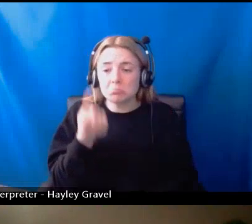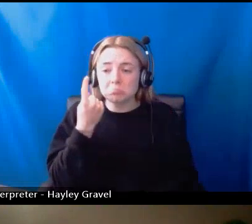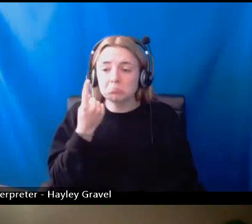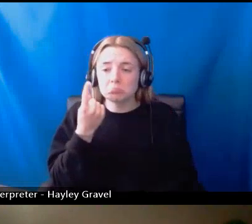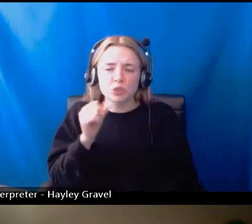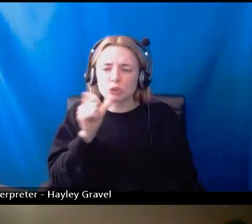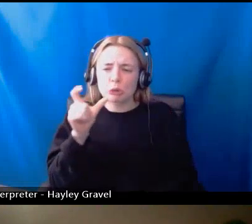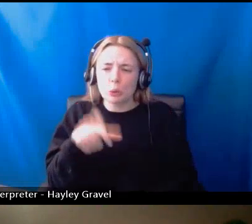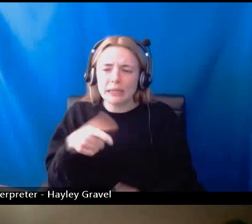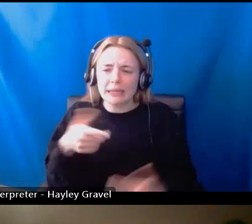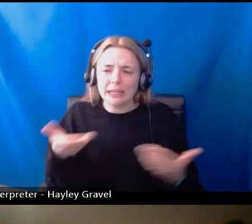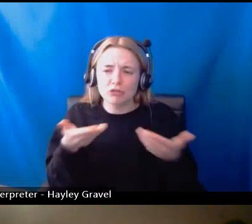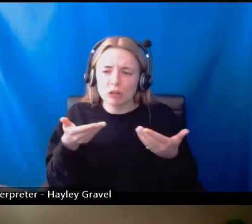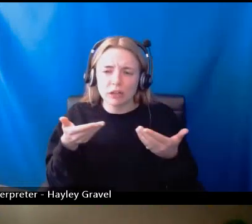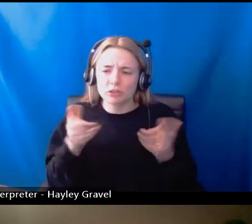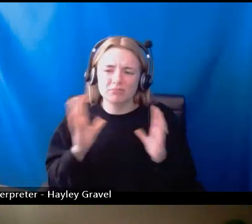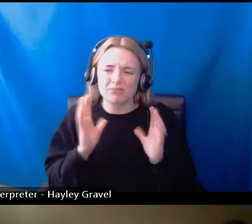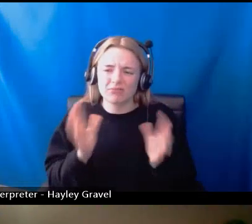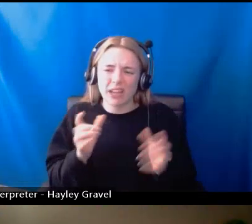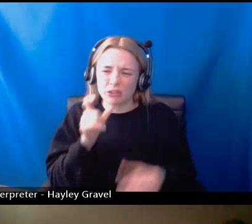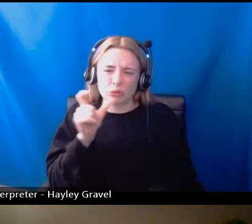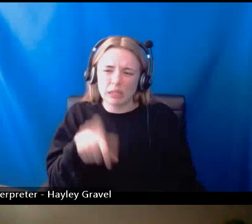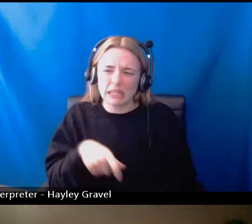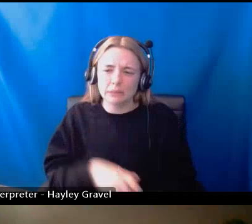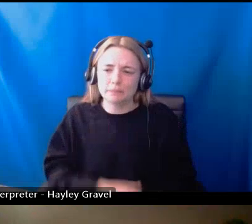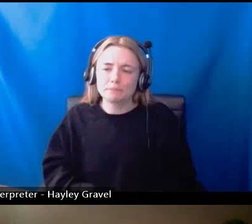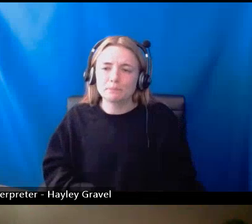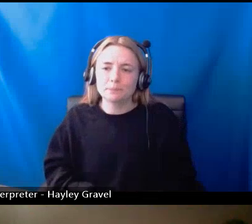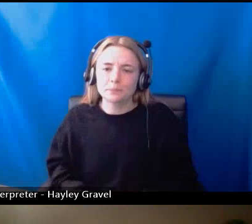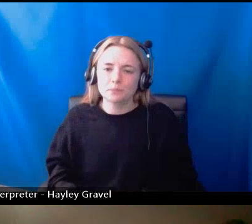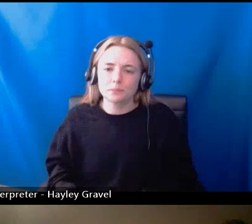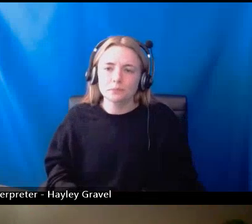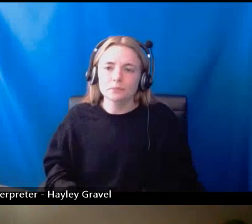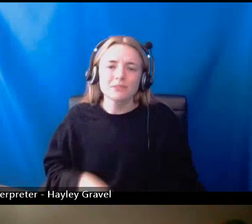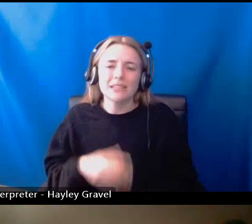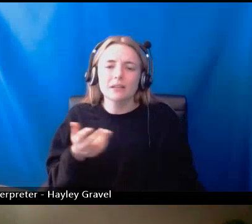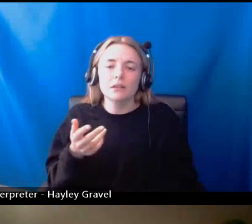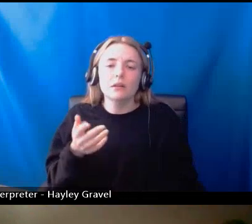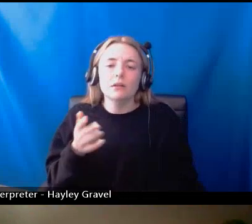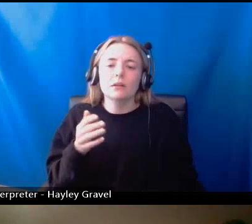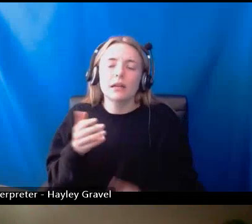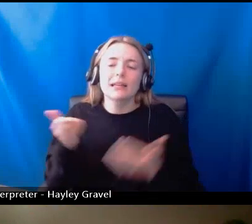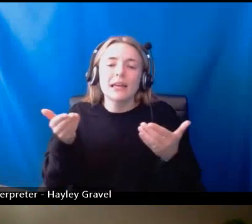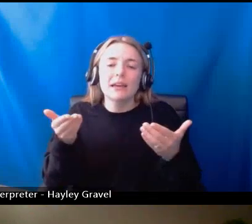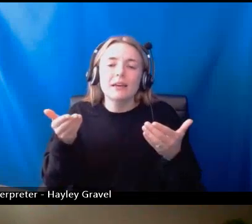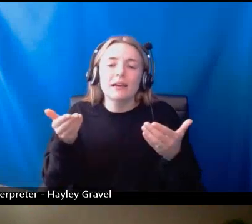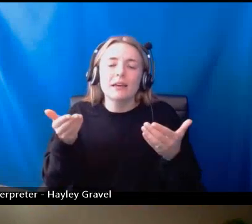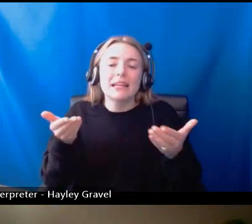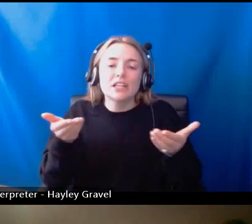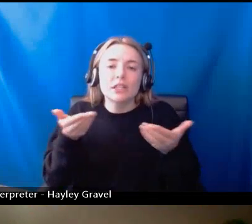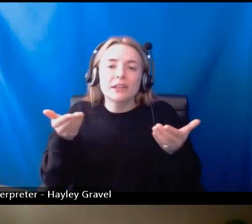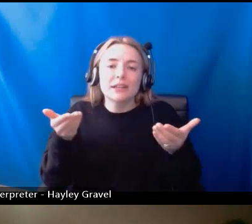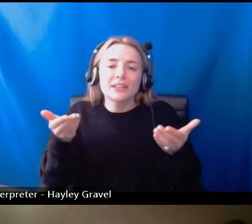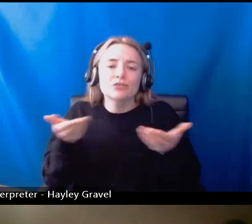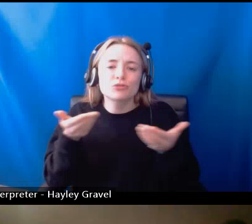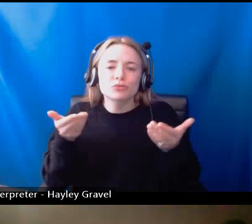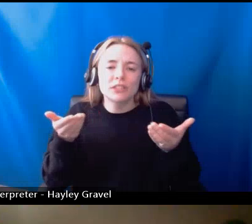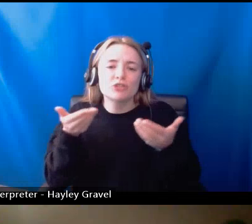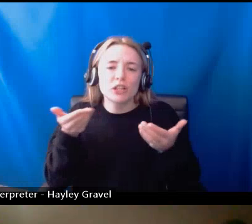as Jolly suggested, hey, a 3, 4 sentences of kind of what this is about. I'm good either way. Either way.